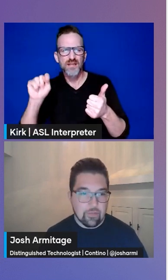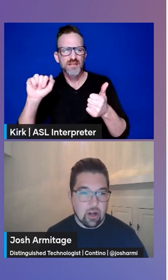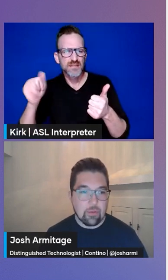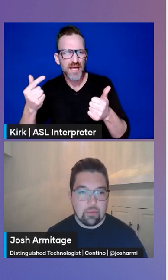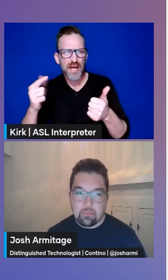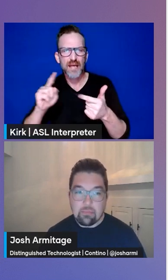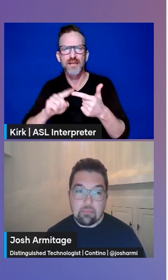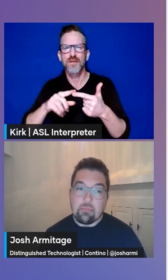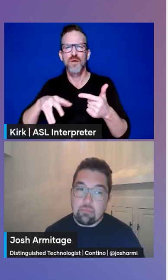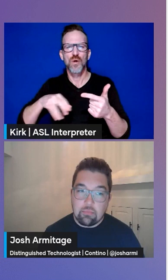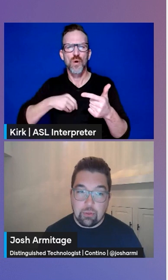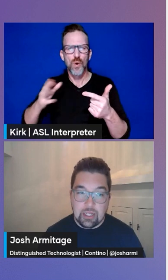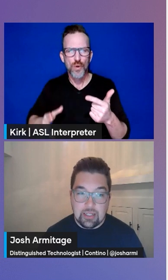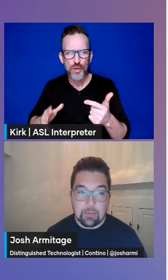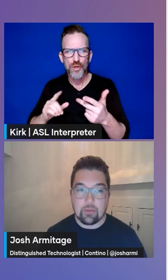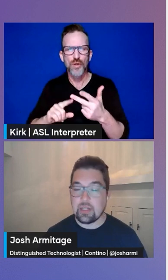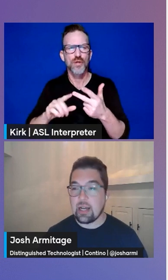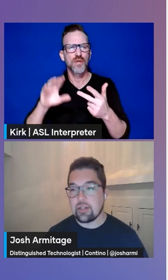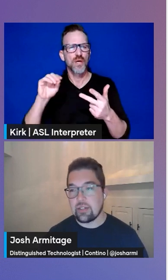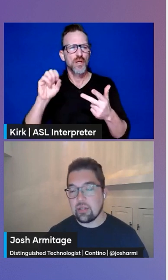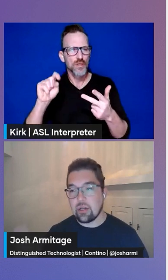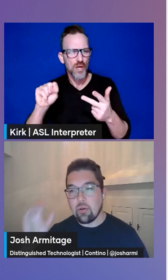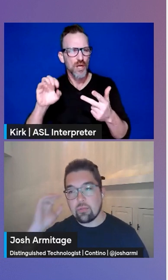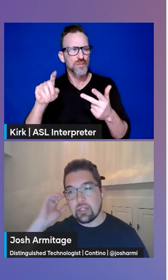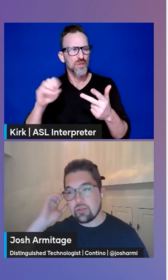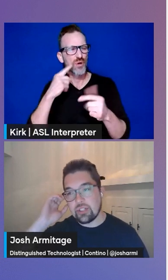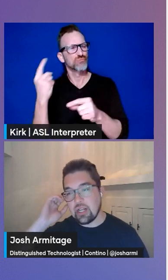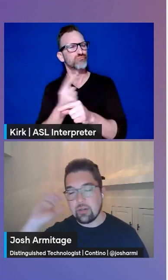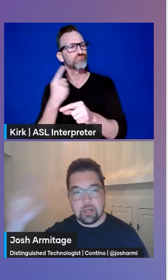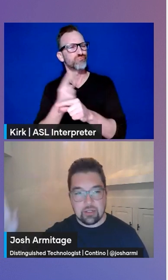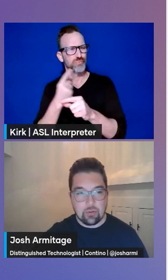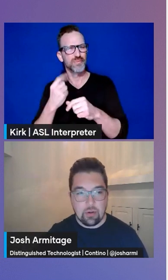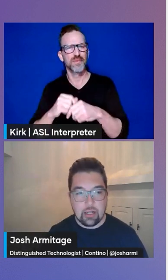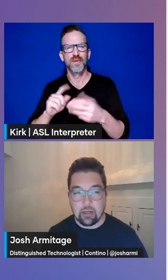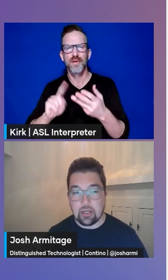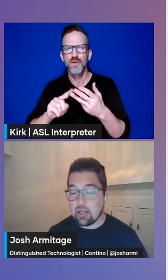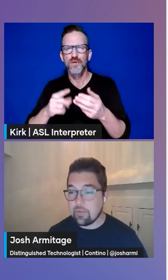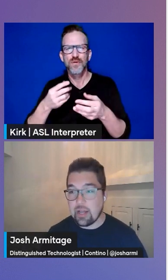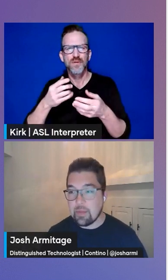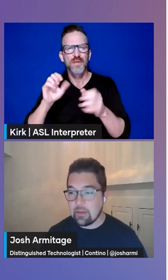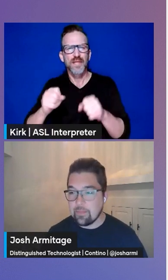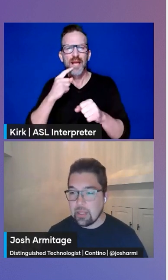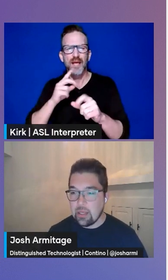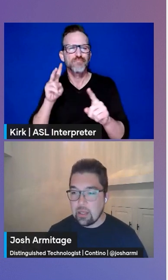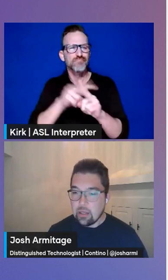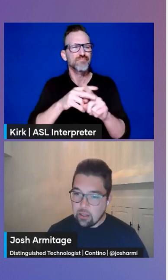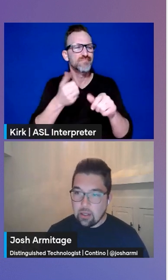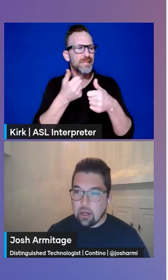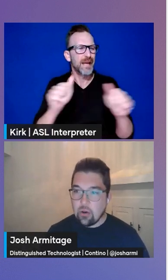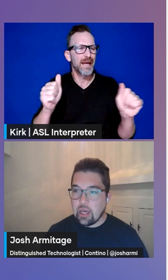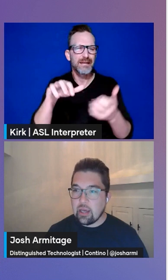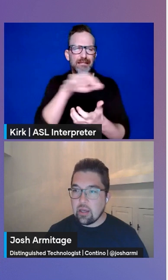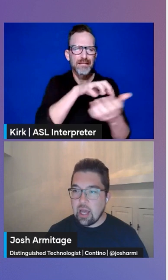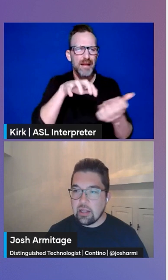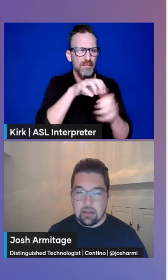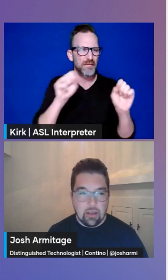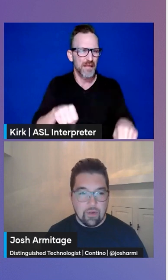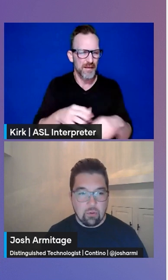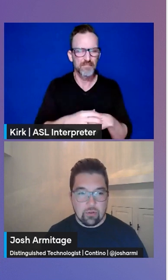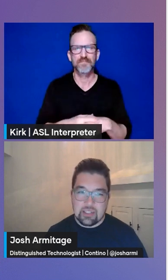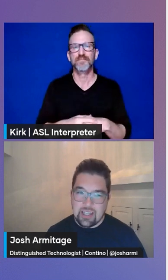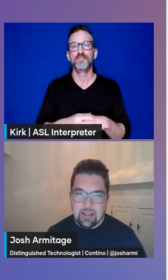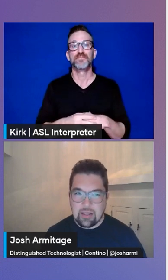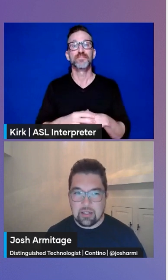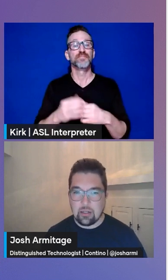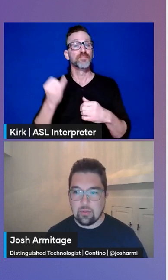code environment, pretty typical tags that go on resources in AWS or any other cloud for that matter. Okay, and then if I